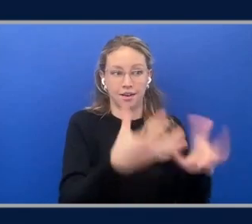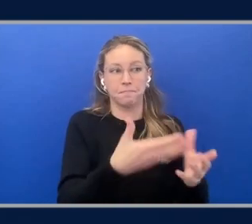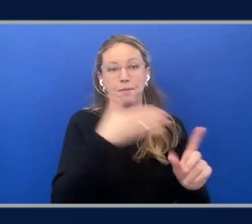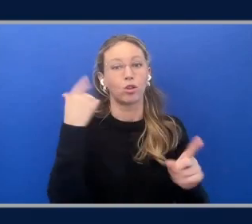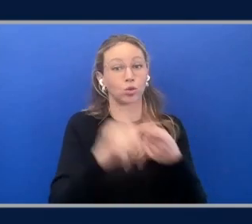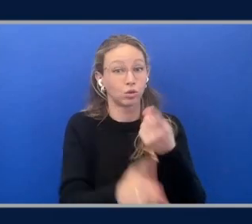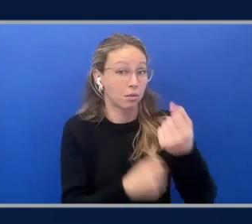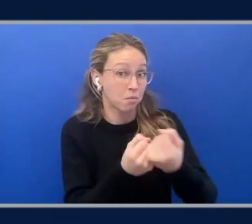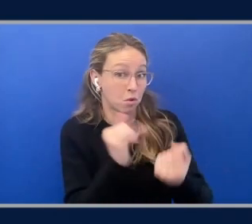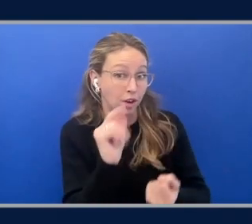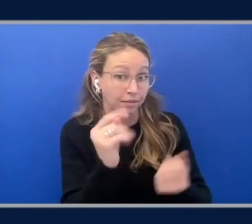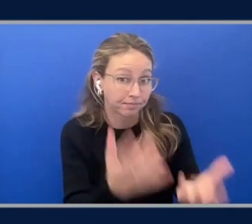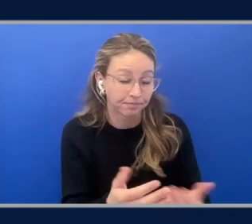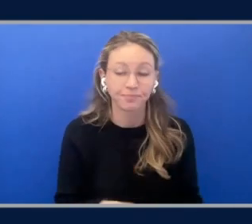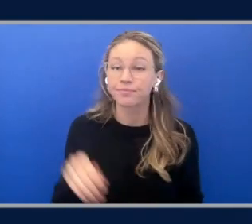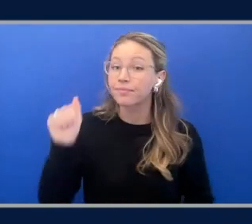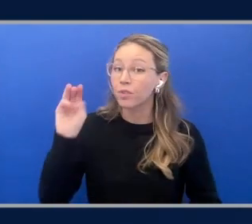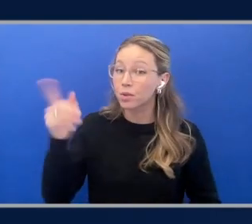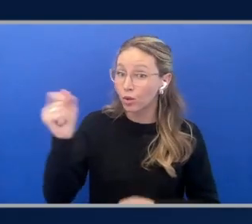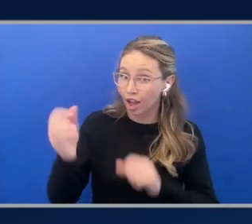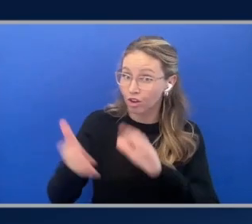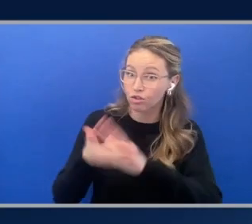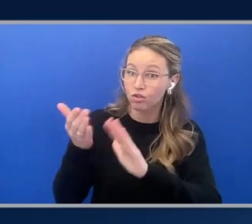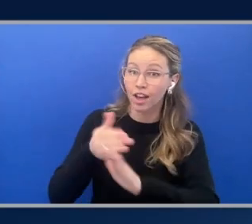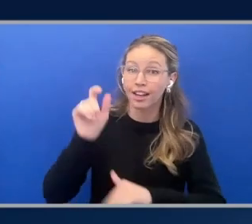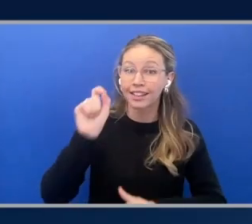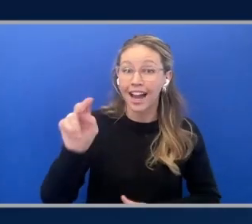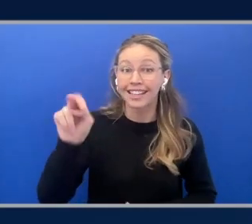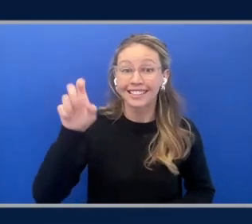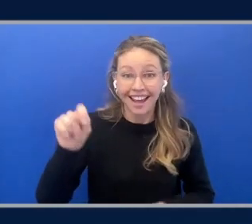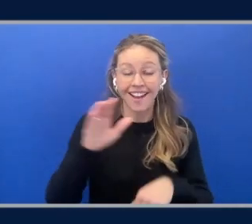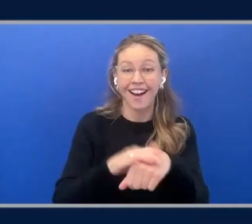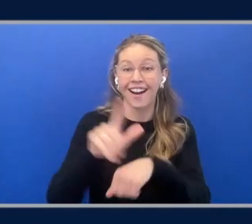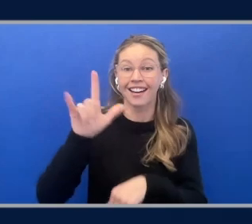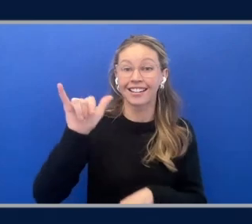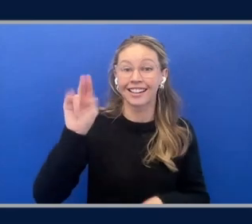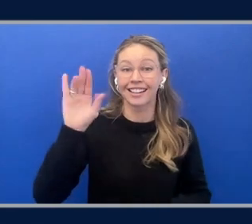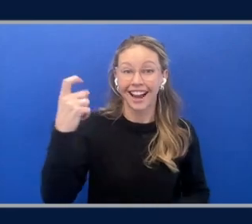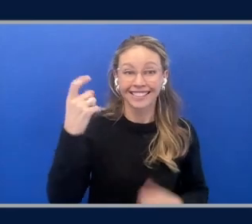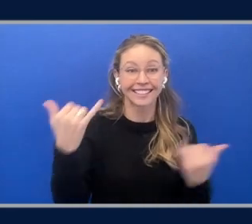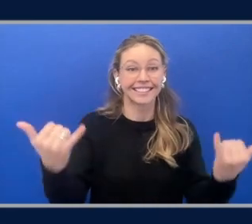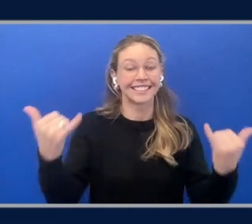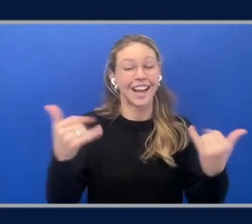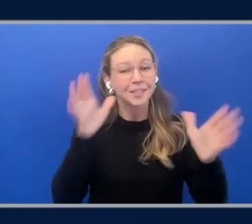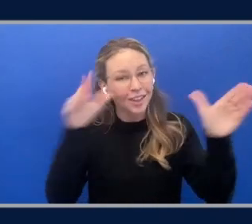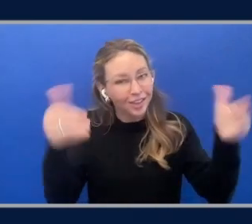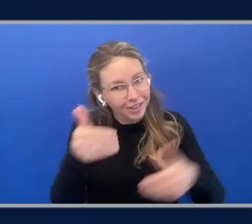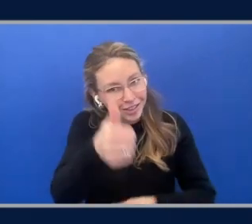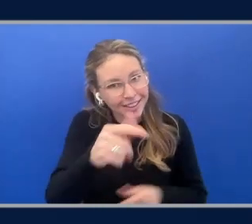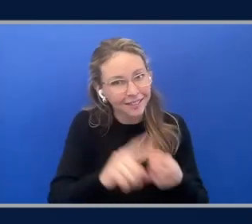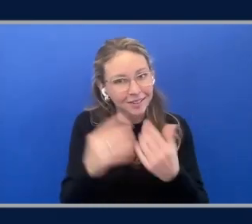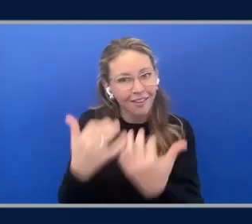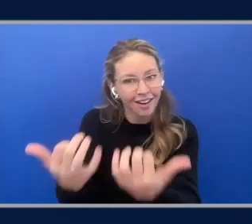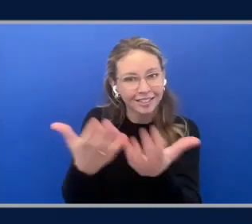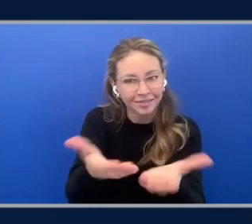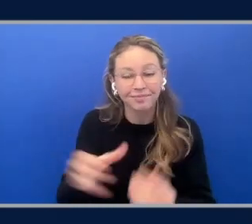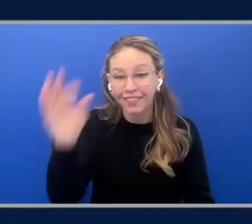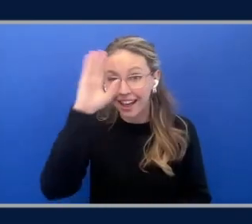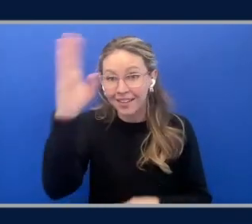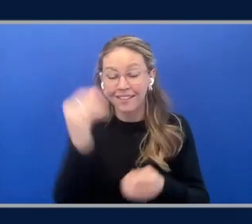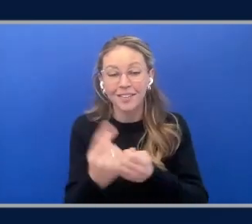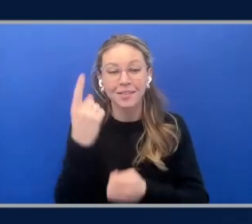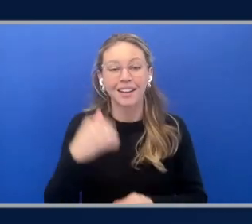you, actually? You can run .NET on Linux. That's what we're going to be talking about. Exactly. Yeah. Please introduce yourself to the audience. Hi, everyone. My name is